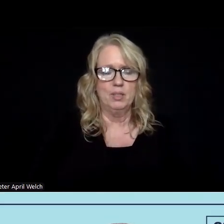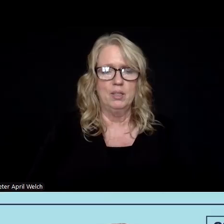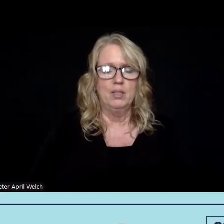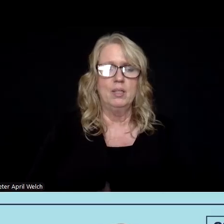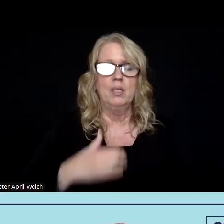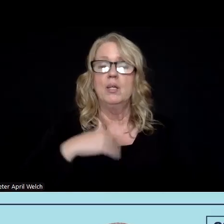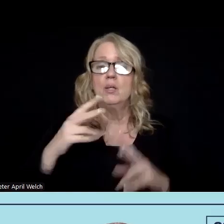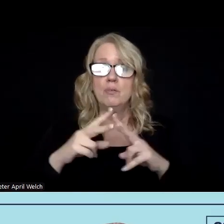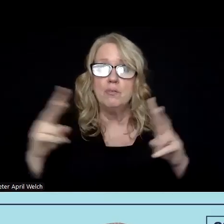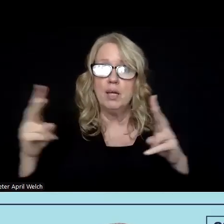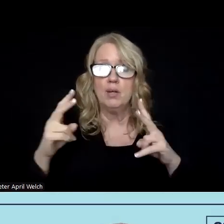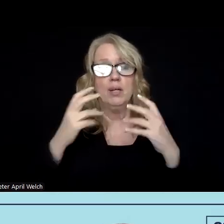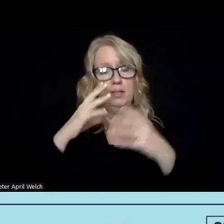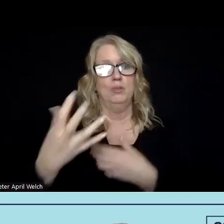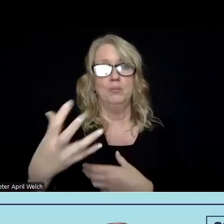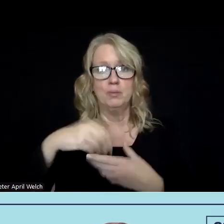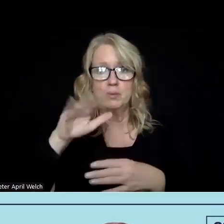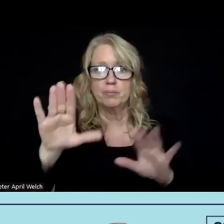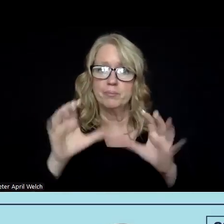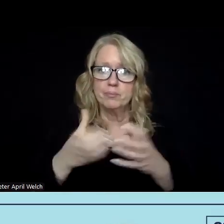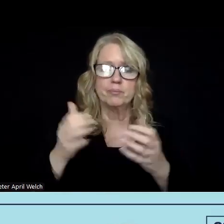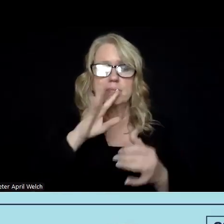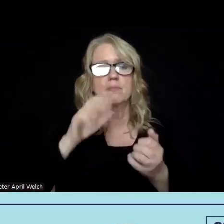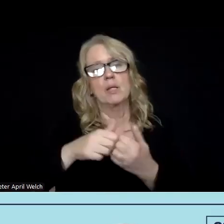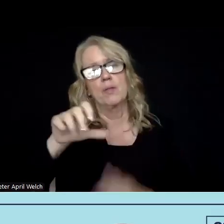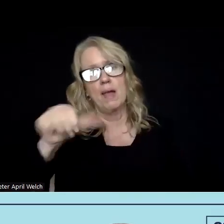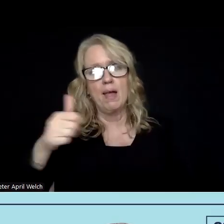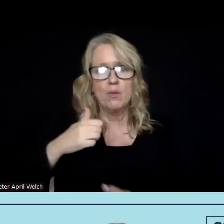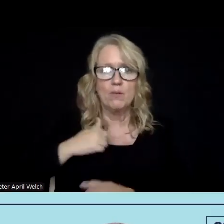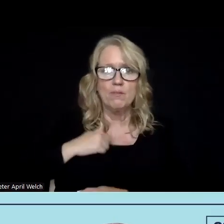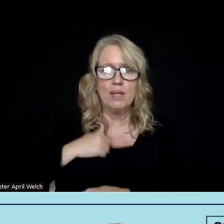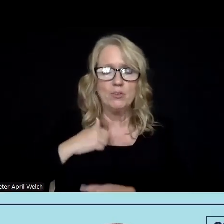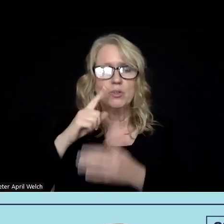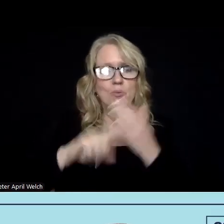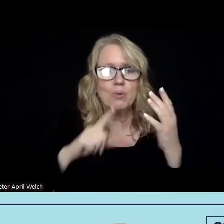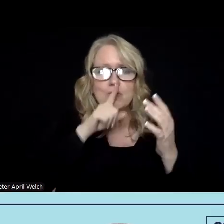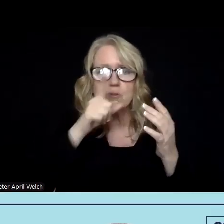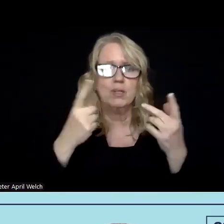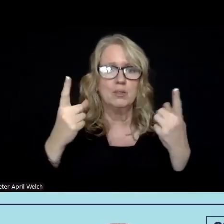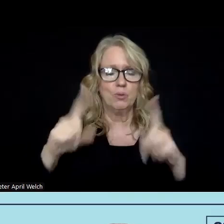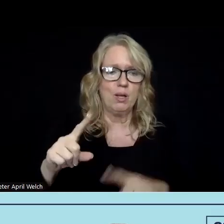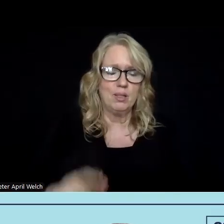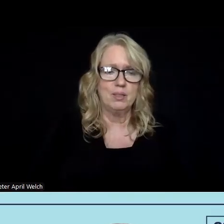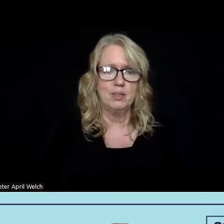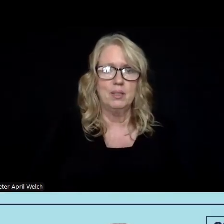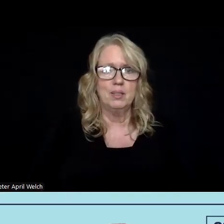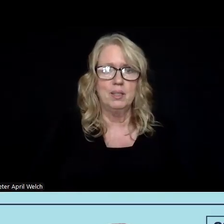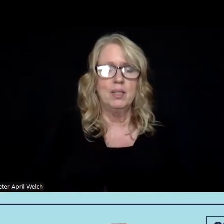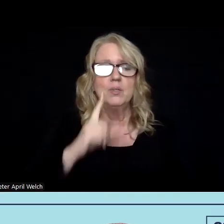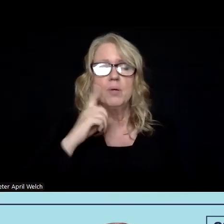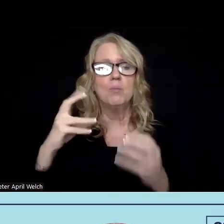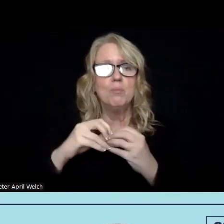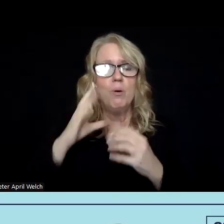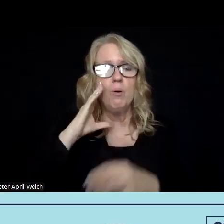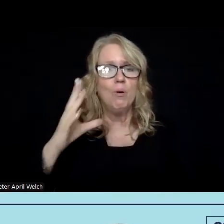a part of that group and speak with other veterans about what's really going on. And it was about raising awareness